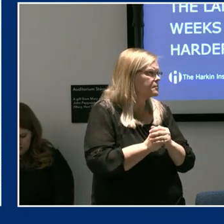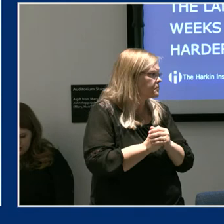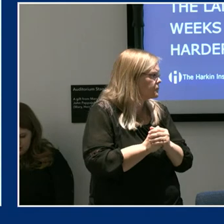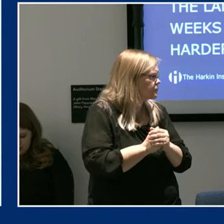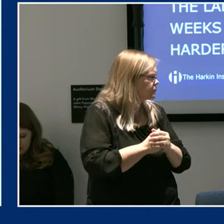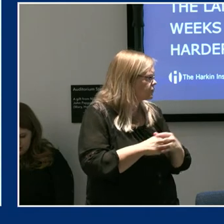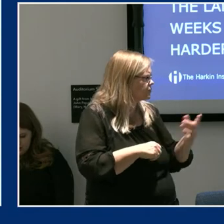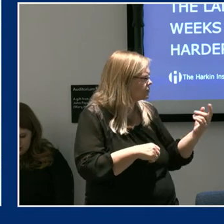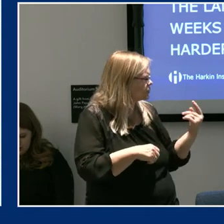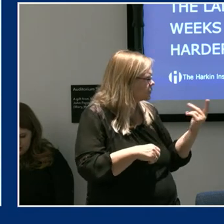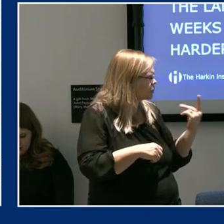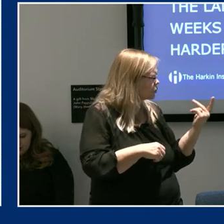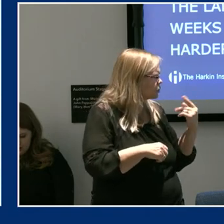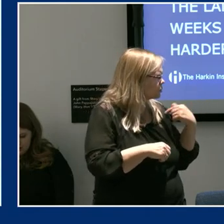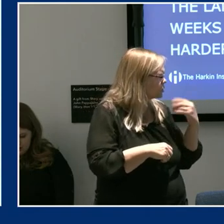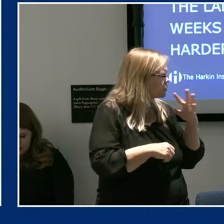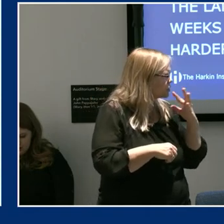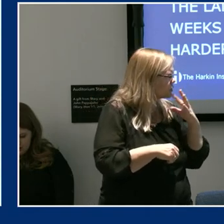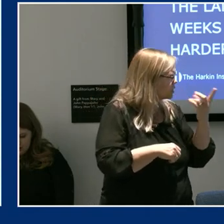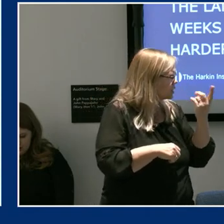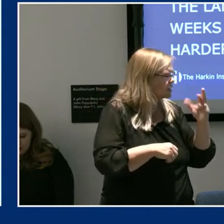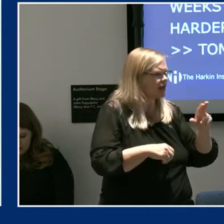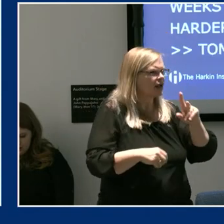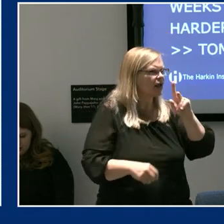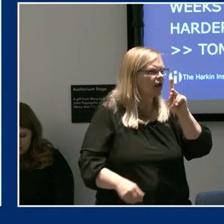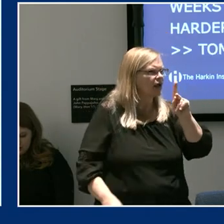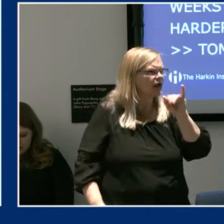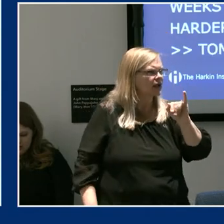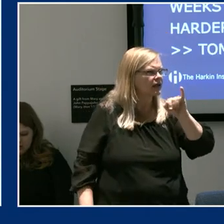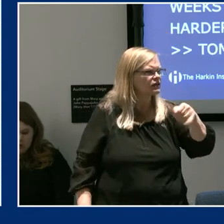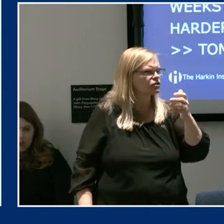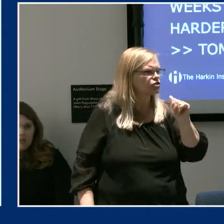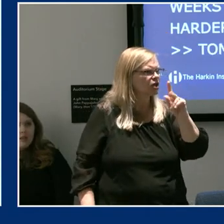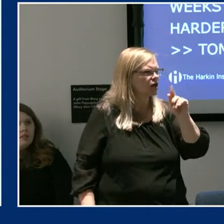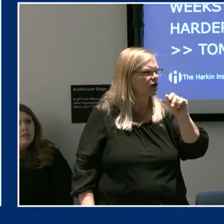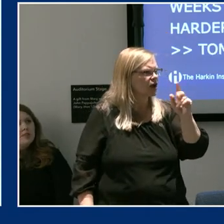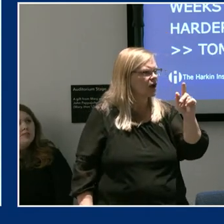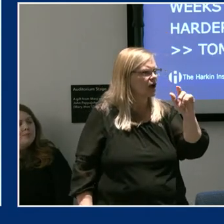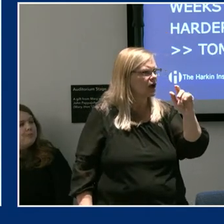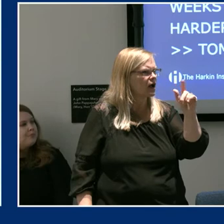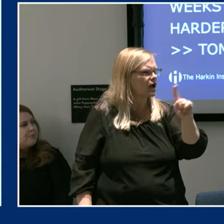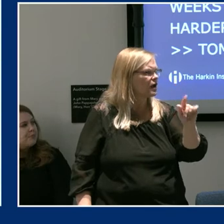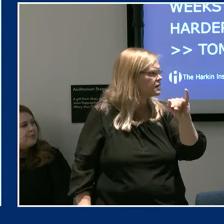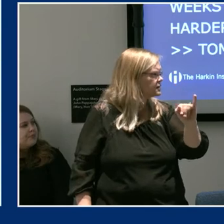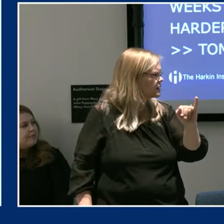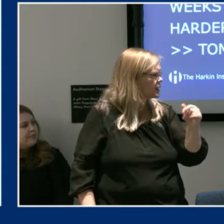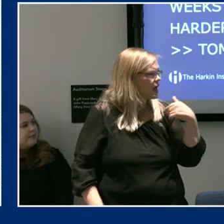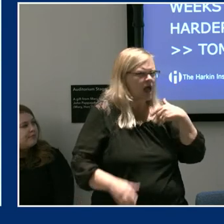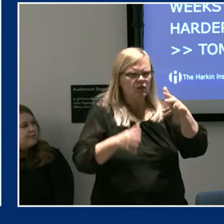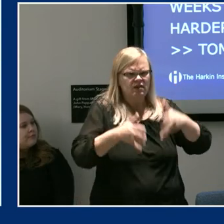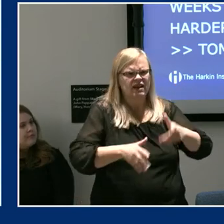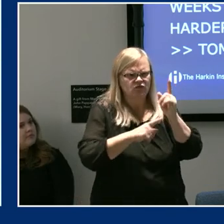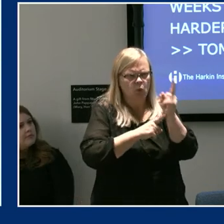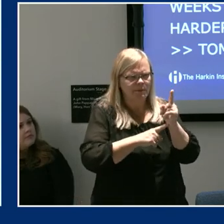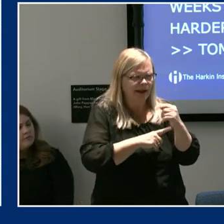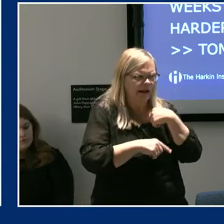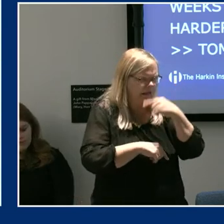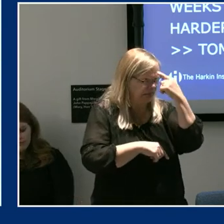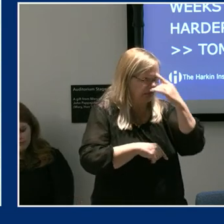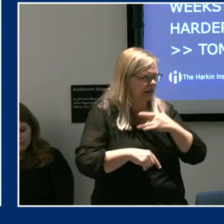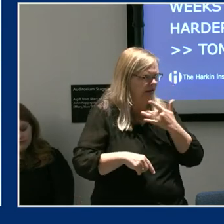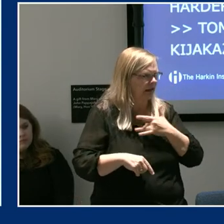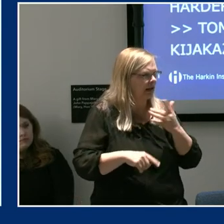We were just talking, Dr. Kijakazi, I think we're probably got 1 minute left here. Okay.